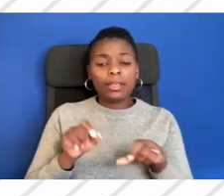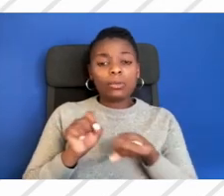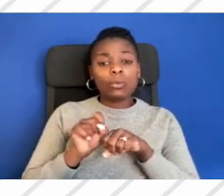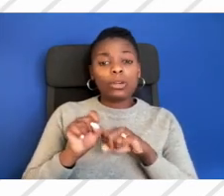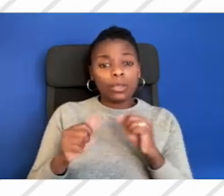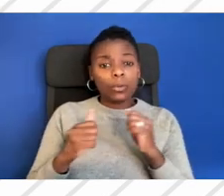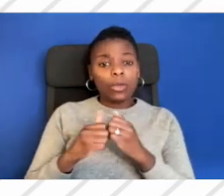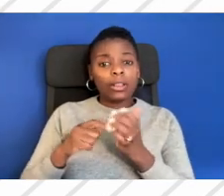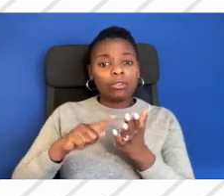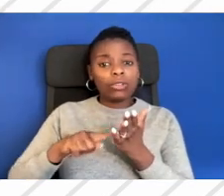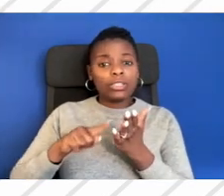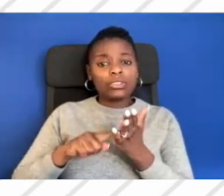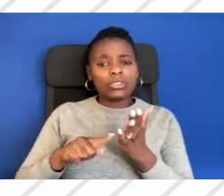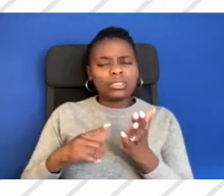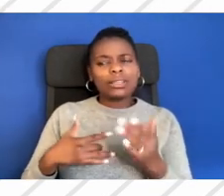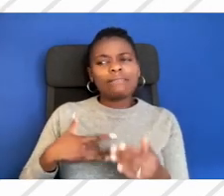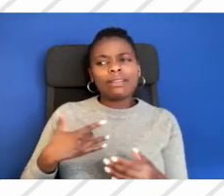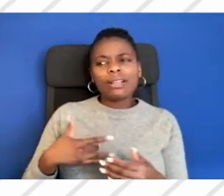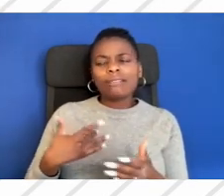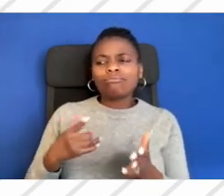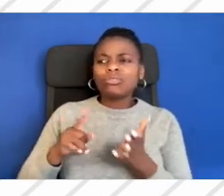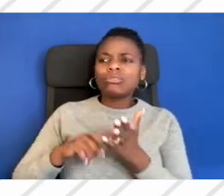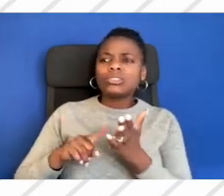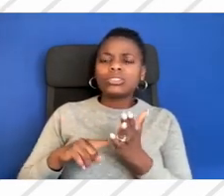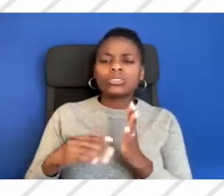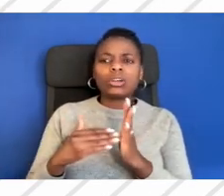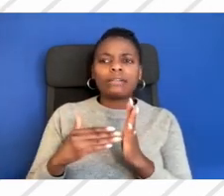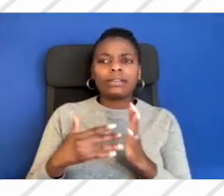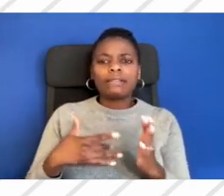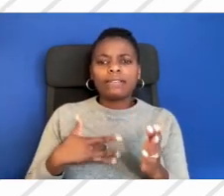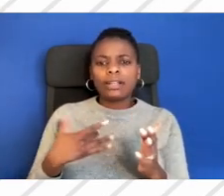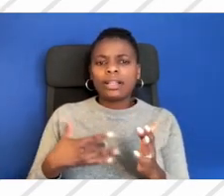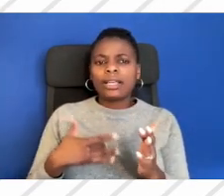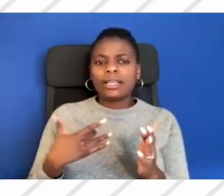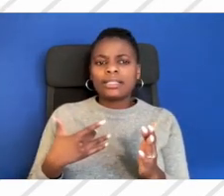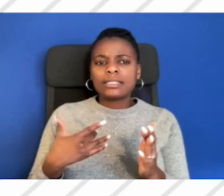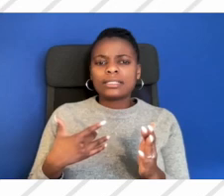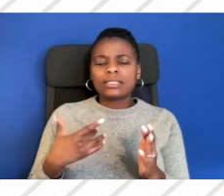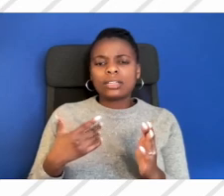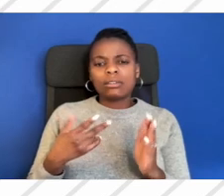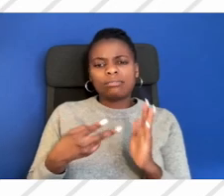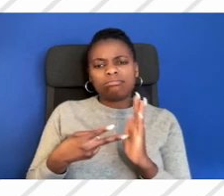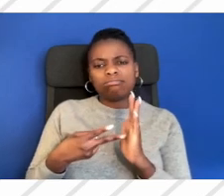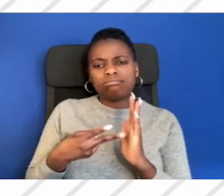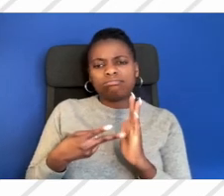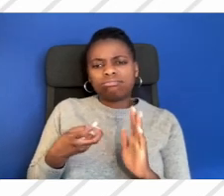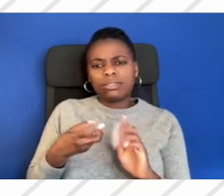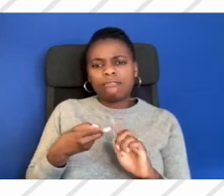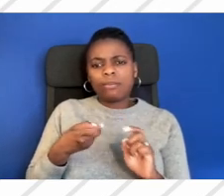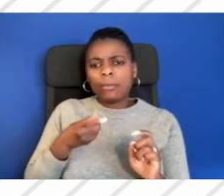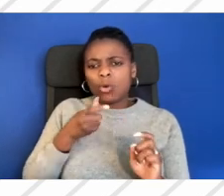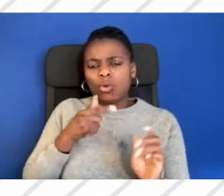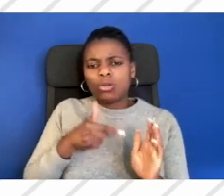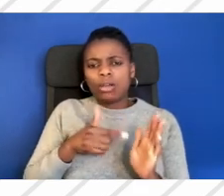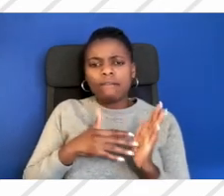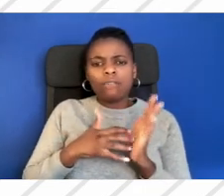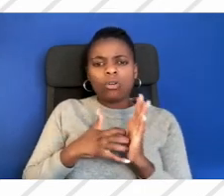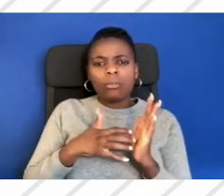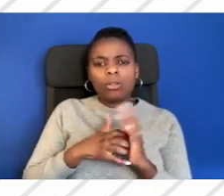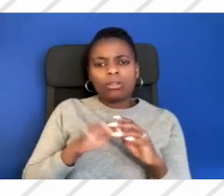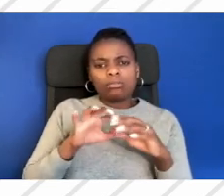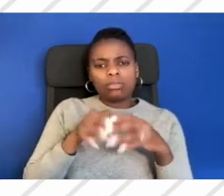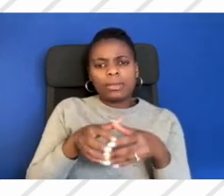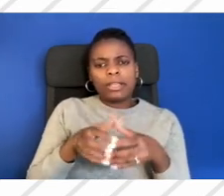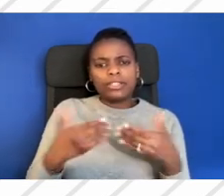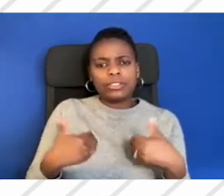feel like research can often feel like it's extracting from vulnerable communities and vulnerable youth. You know, researchers go in there, they get